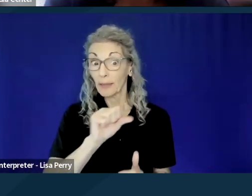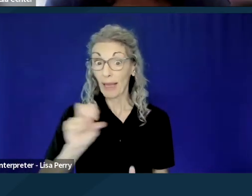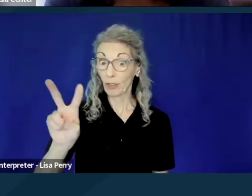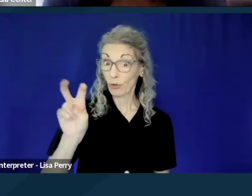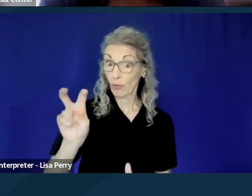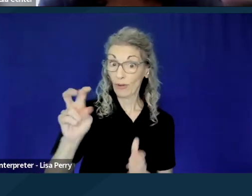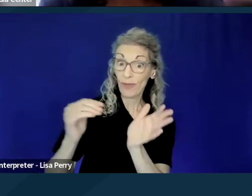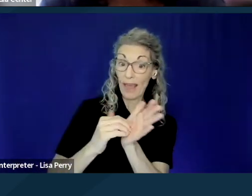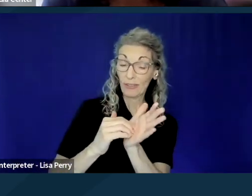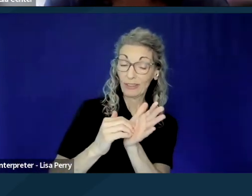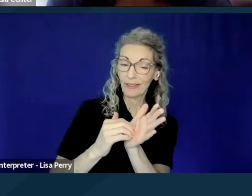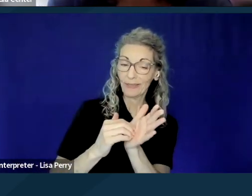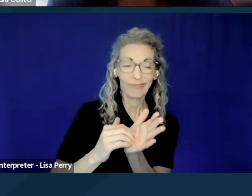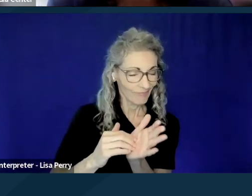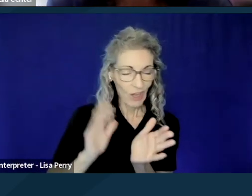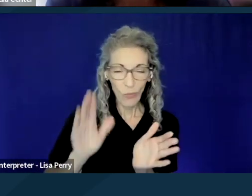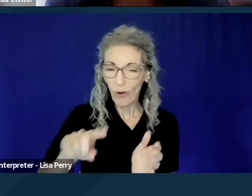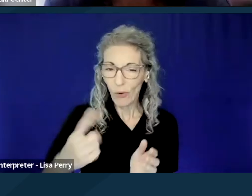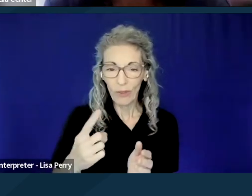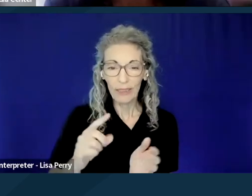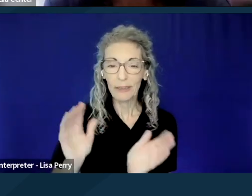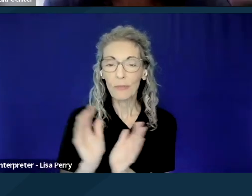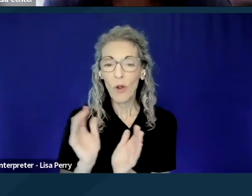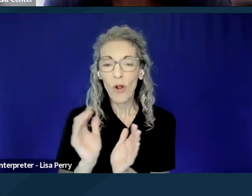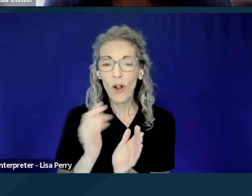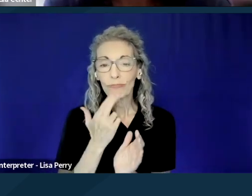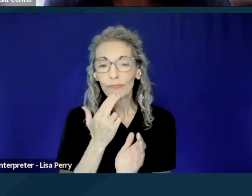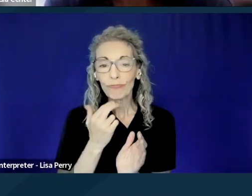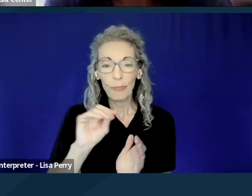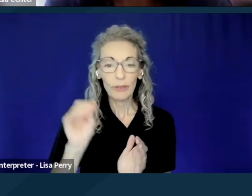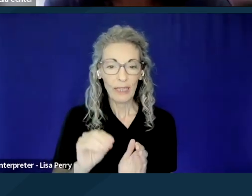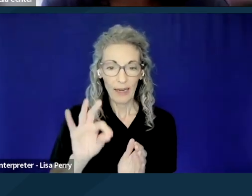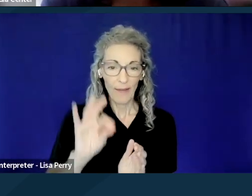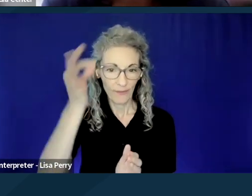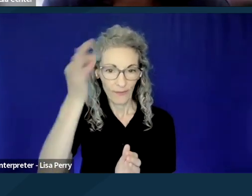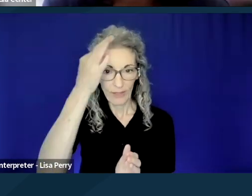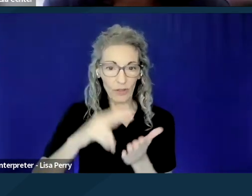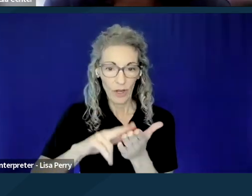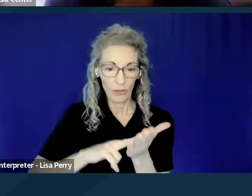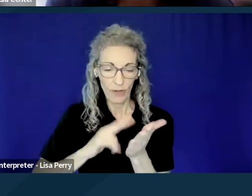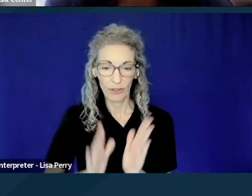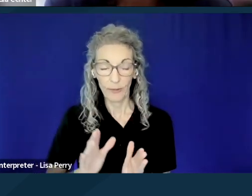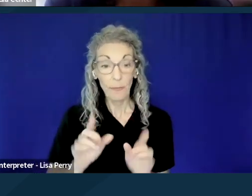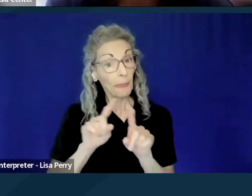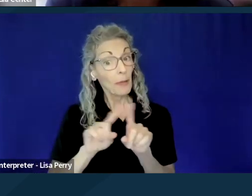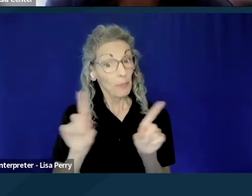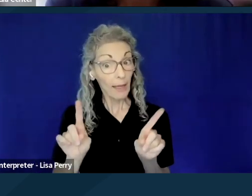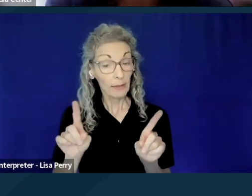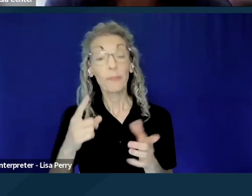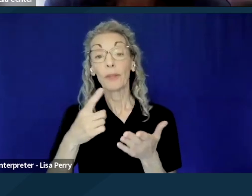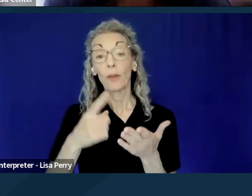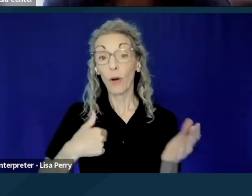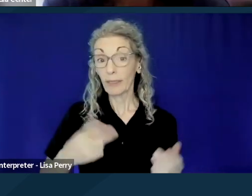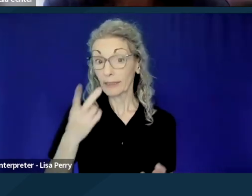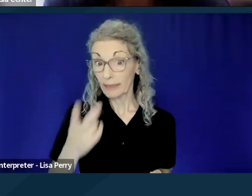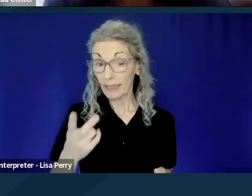are only going to be a small percentage of federal contractors. But what we do see is